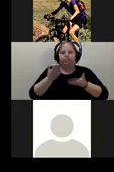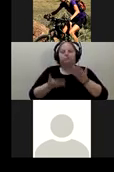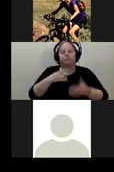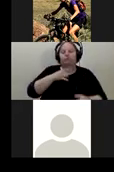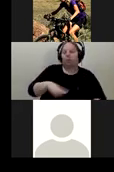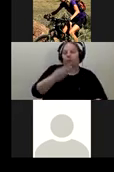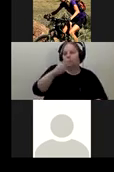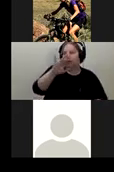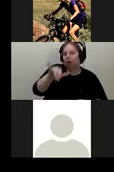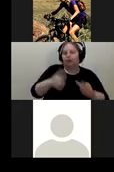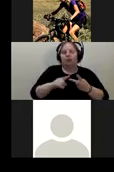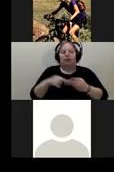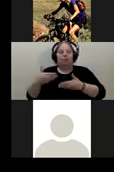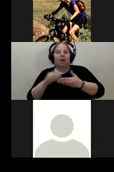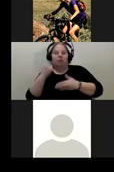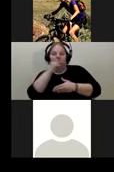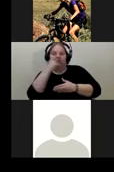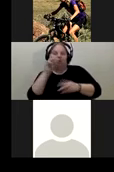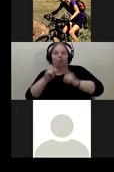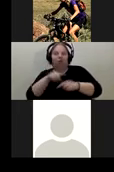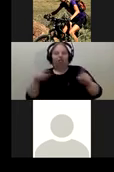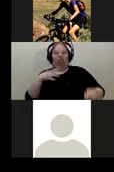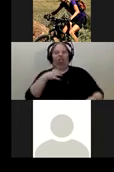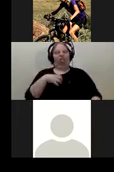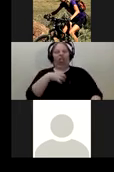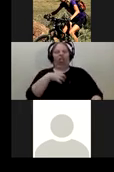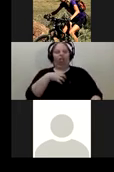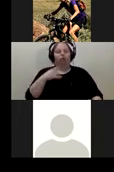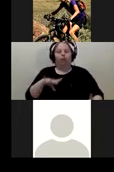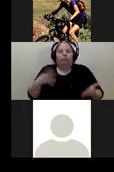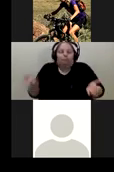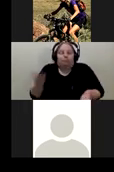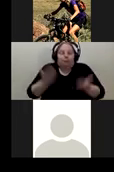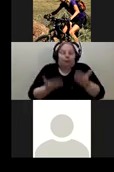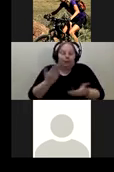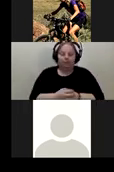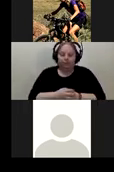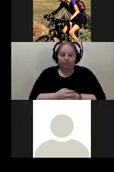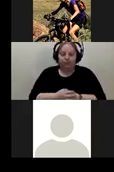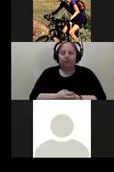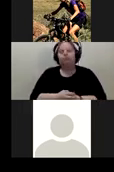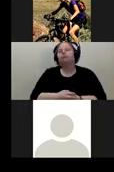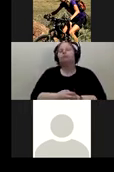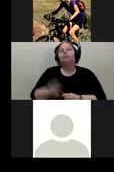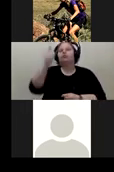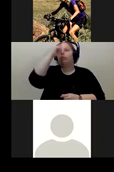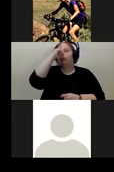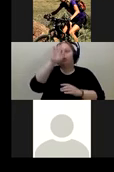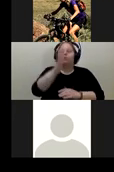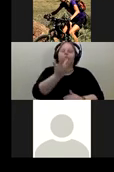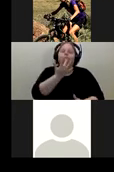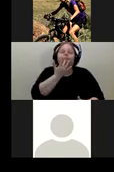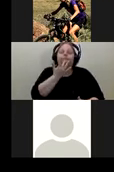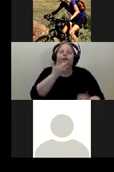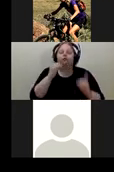maybe it's a baby corn pie to those of you who are standing up for baby corn. But just imagine it's your favorite dessert